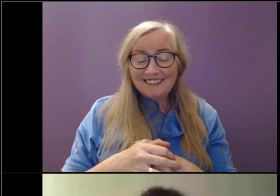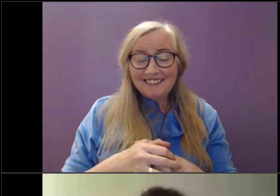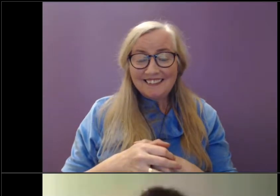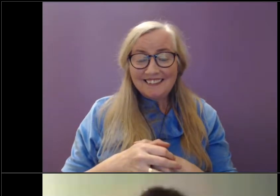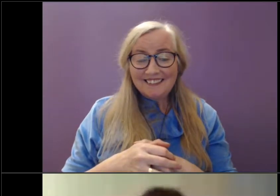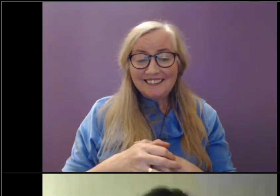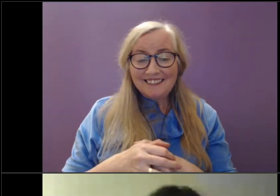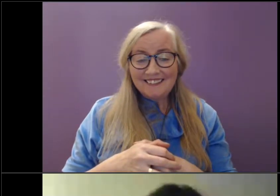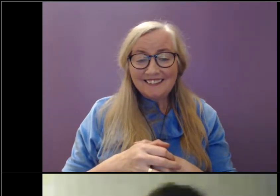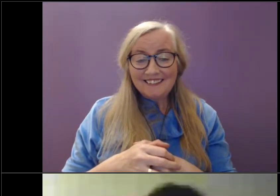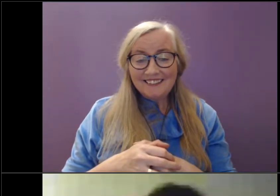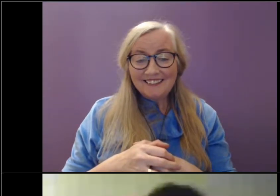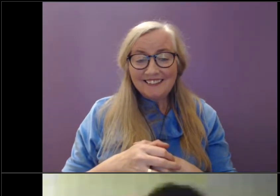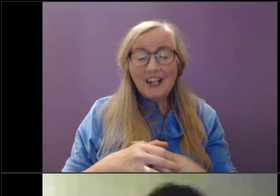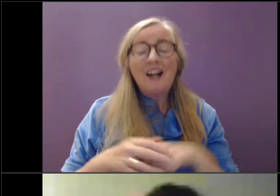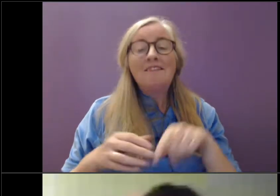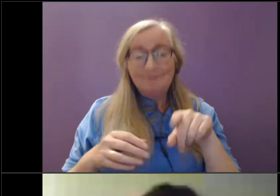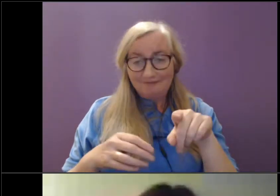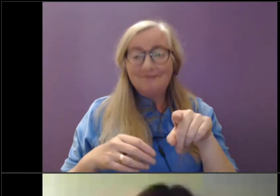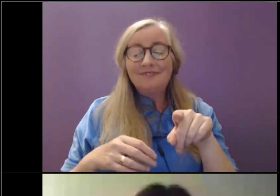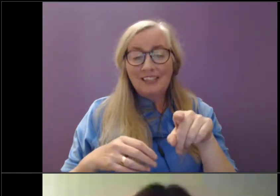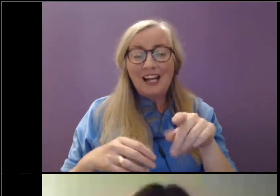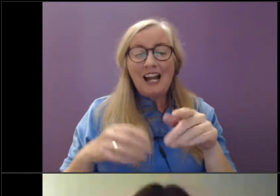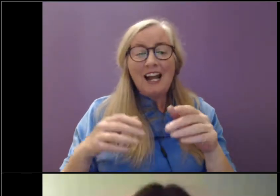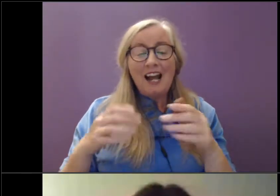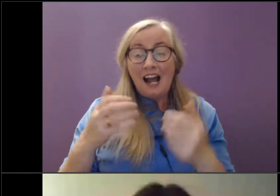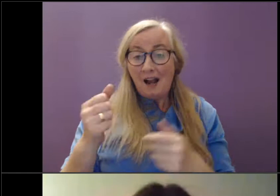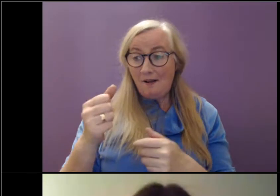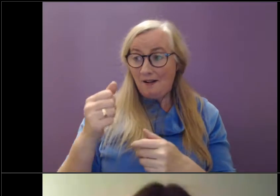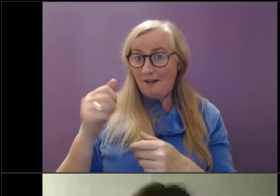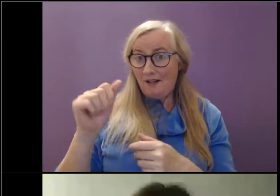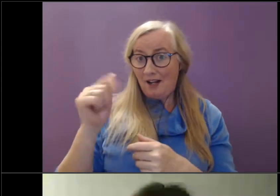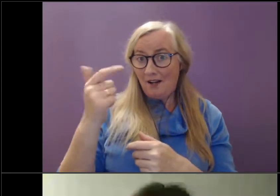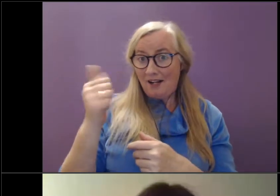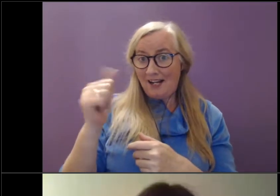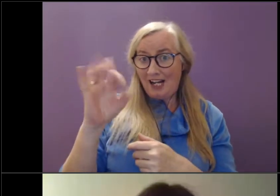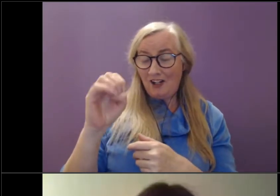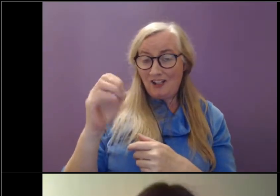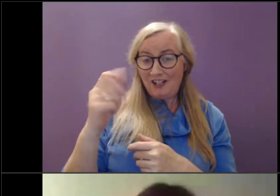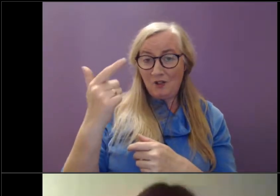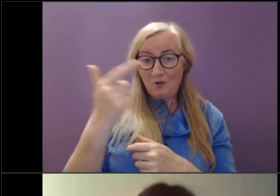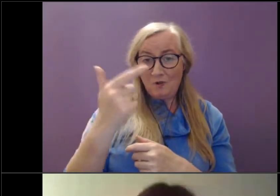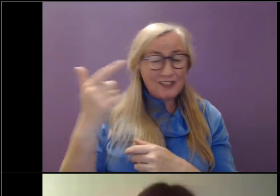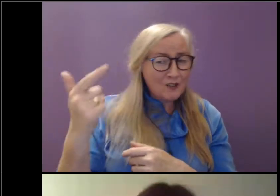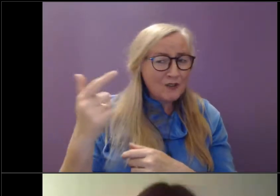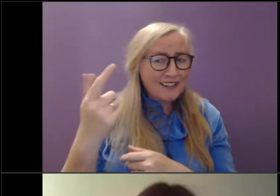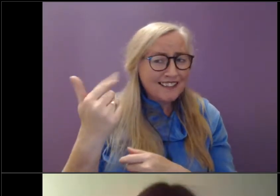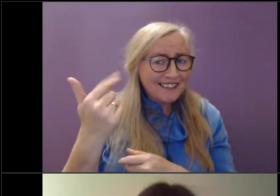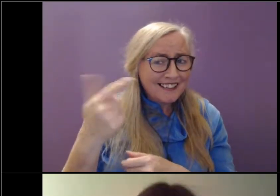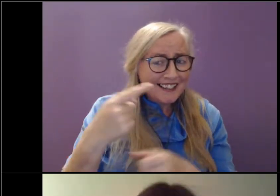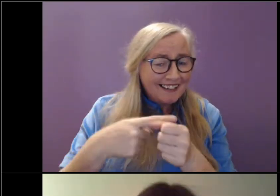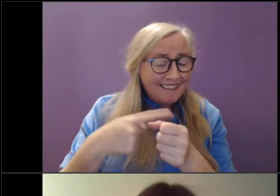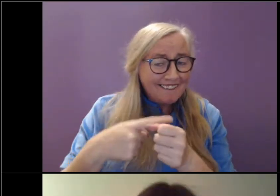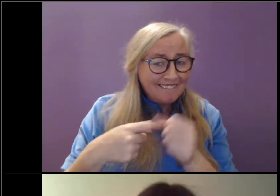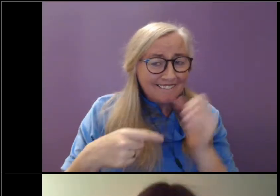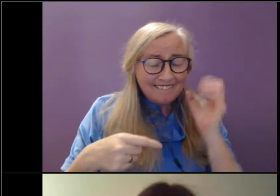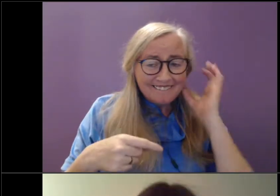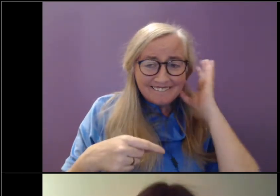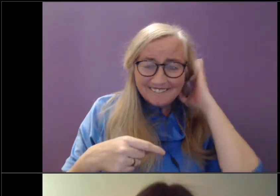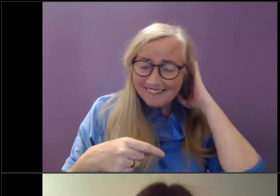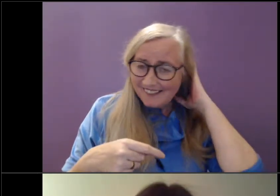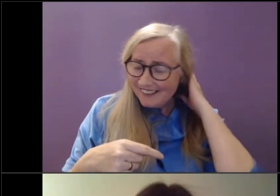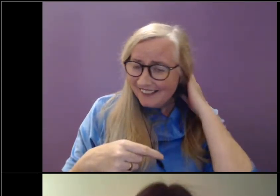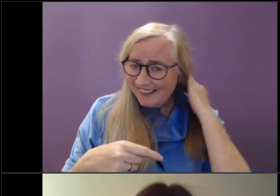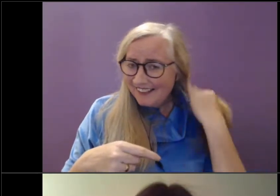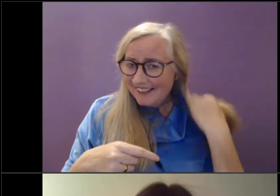So there's one here. I have a 22-year-old. What's that? Sorry, I have a question